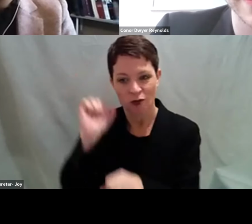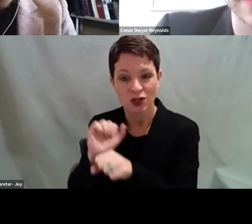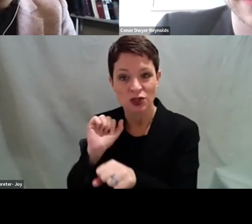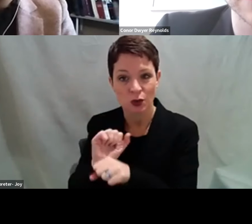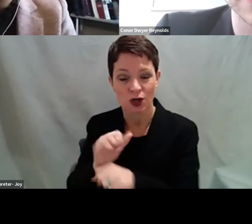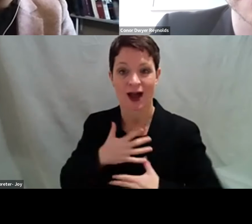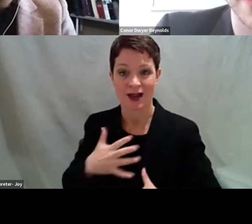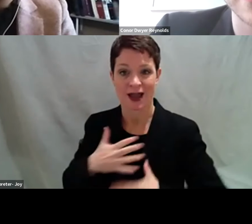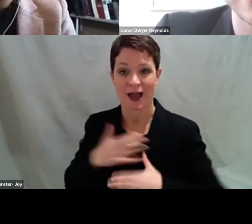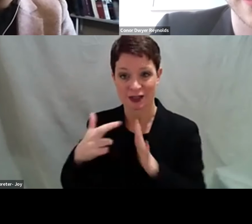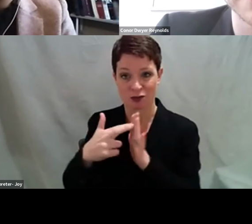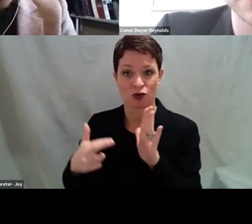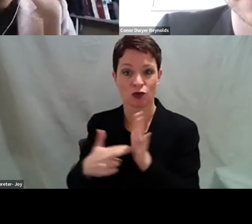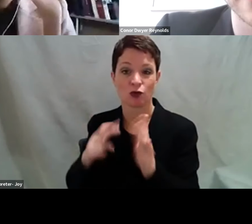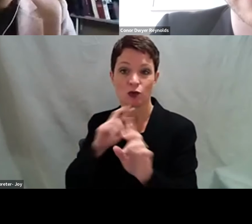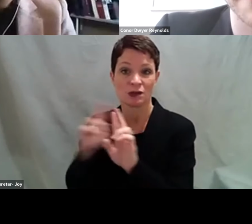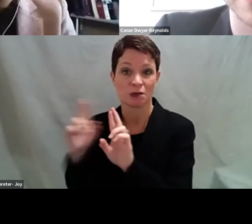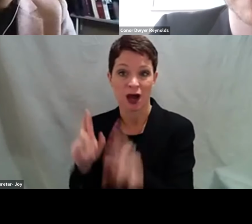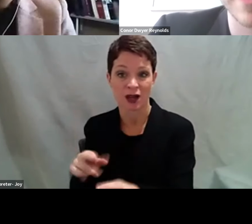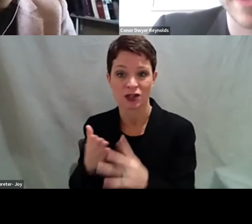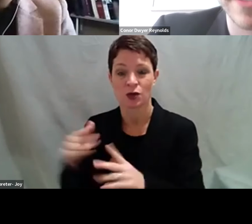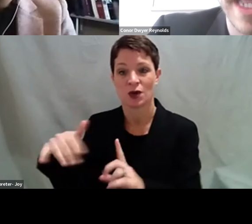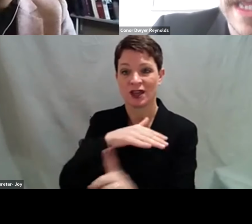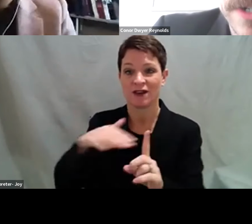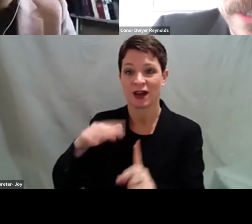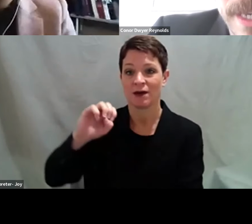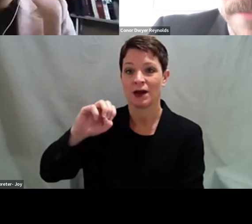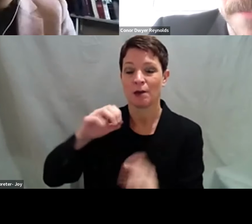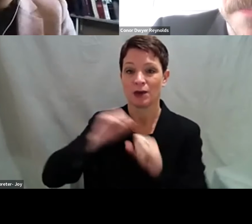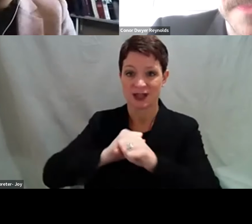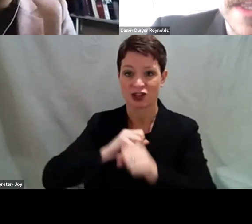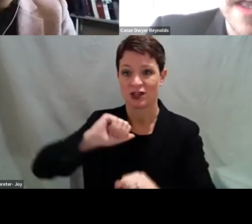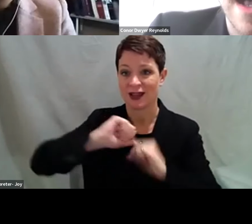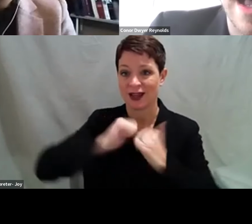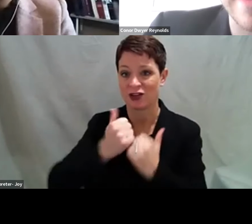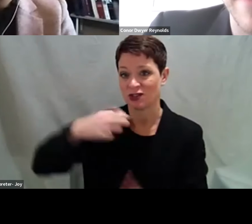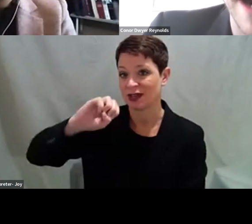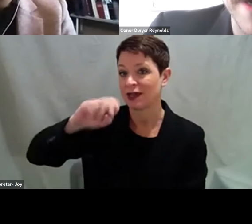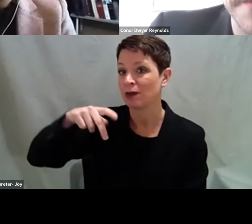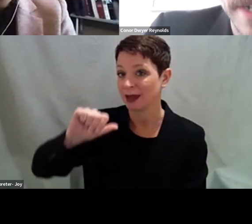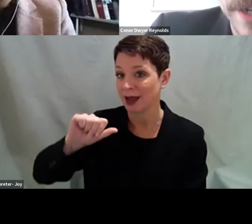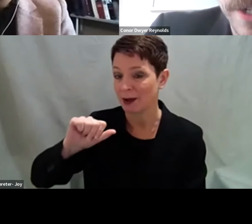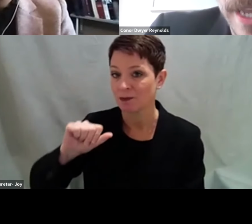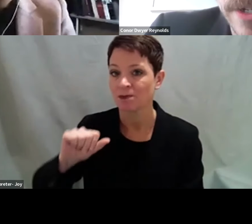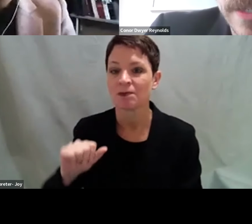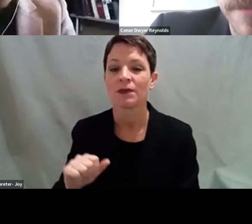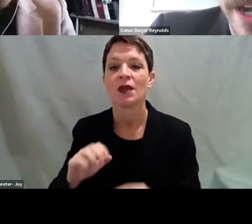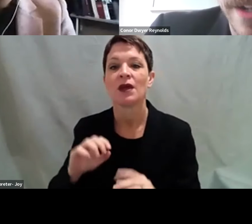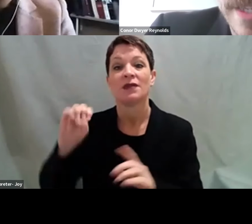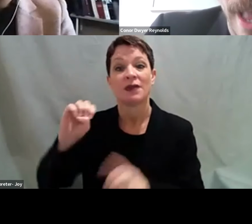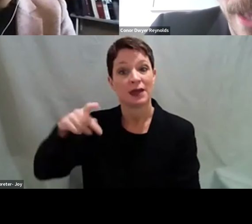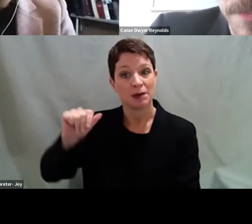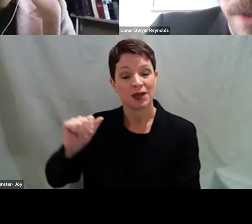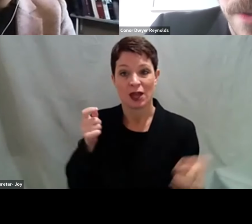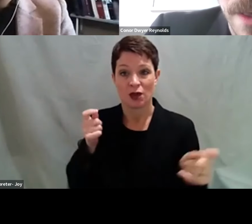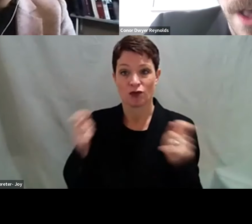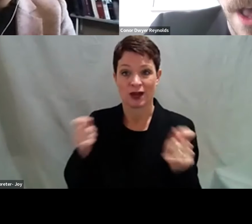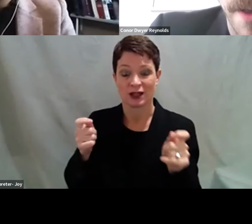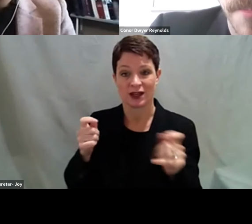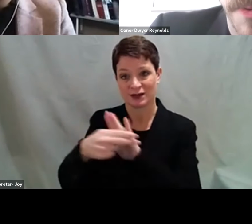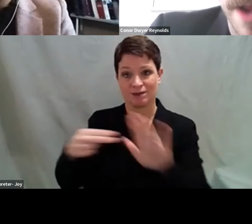asthma regulation response comes through the Environmental Protection Agency. And the Environmental Protection Agency regulates